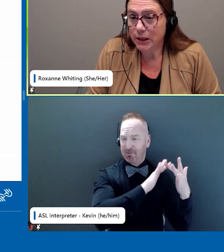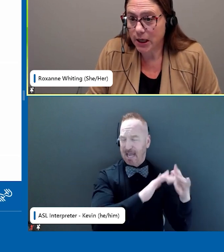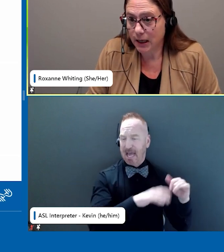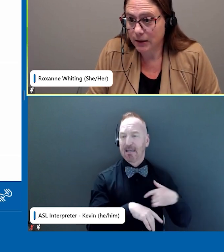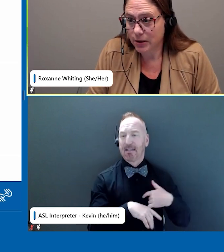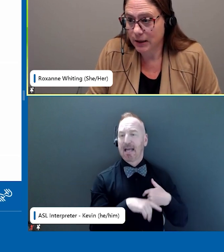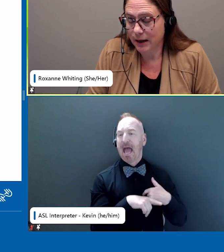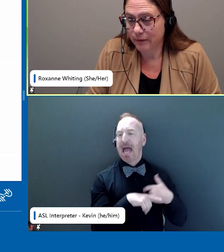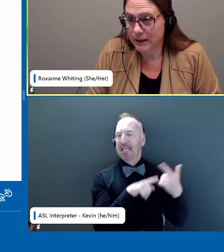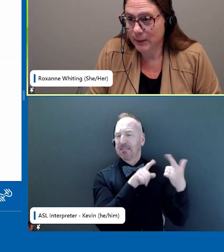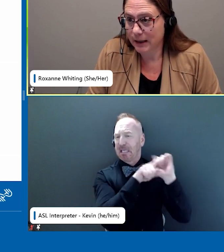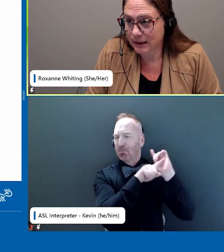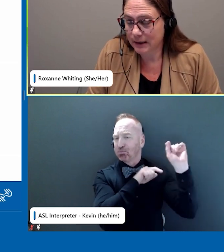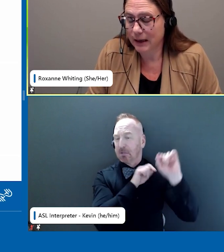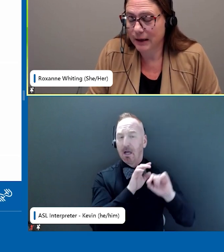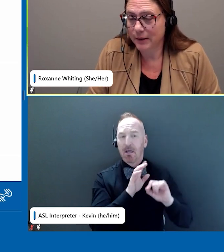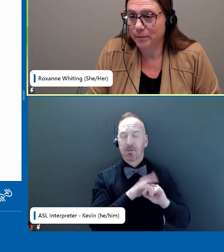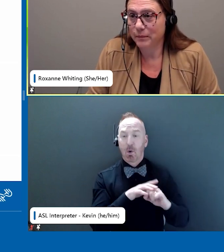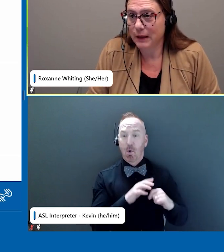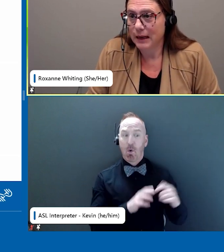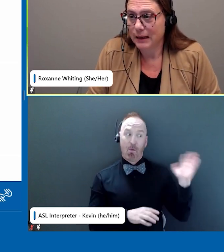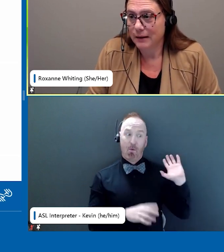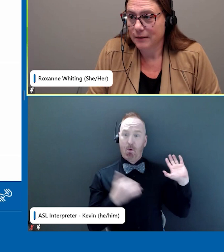have really changed in that respect.